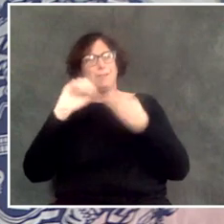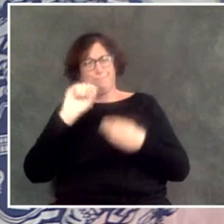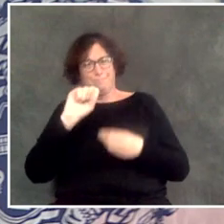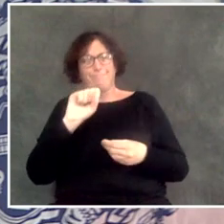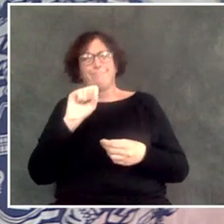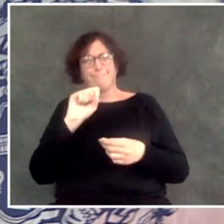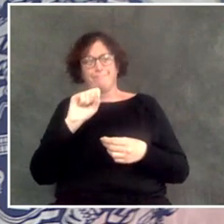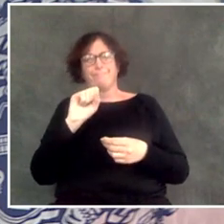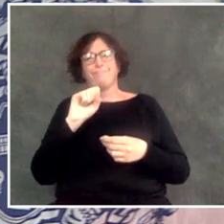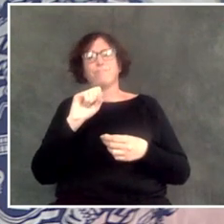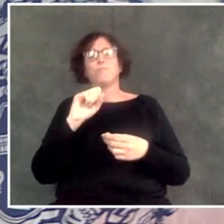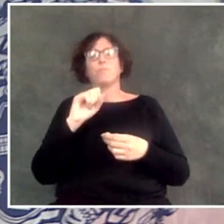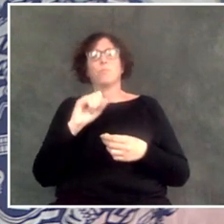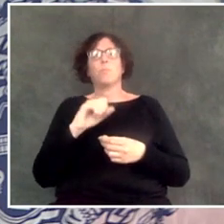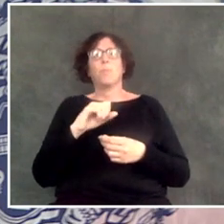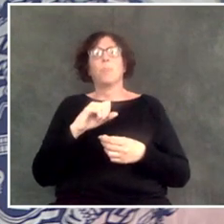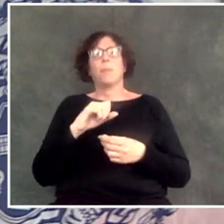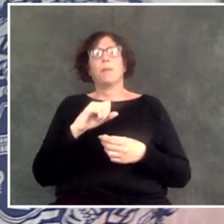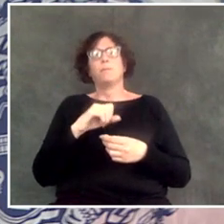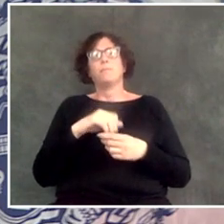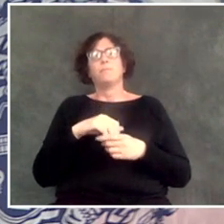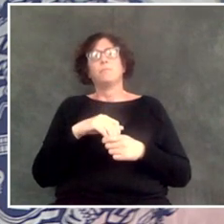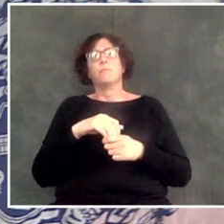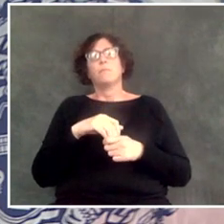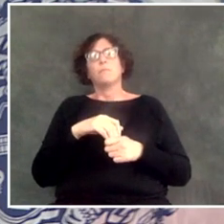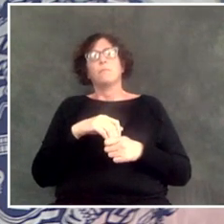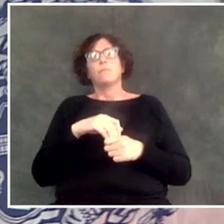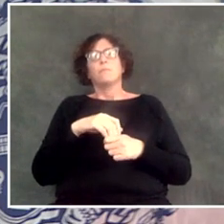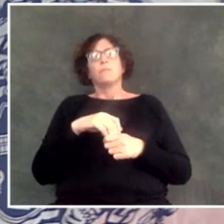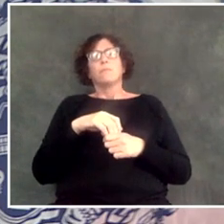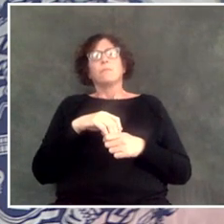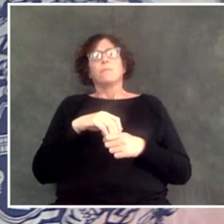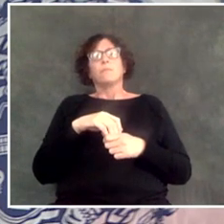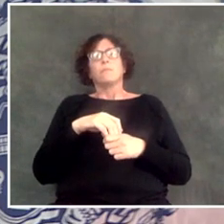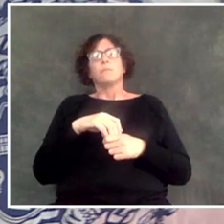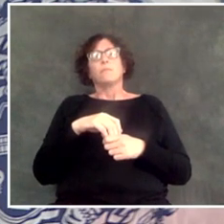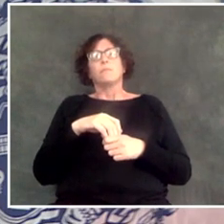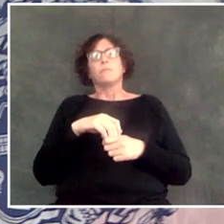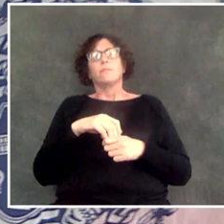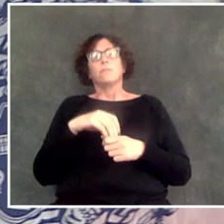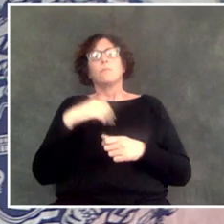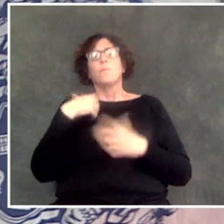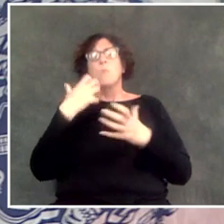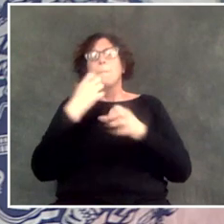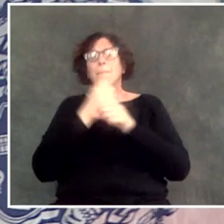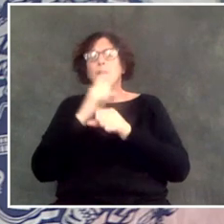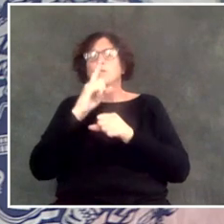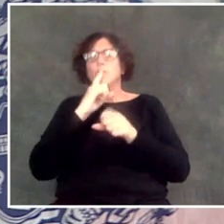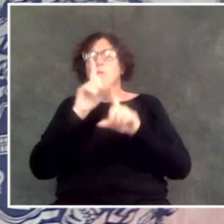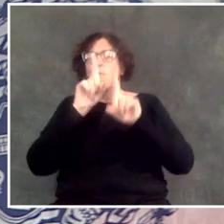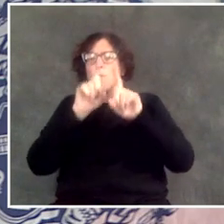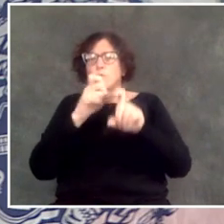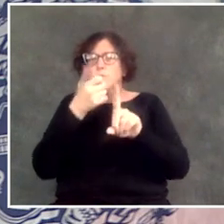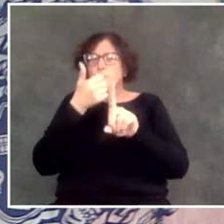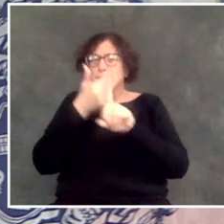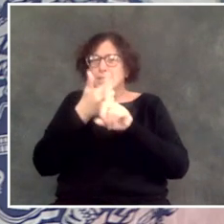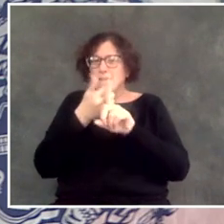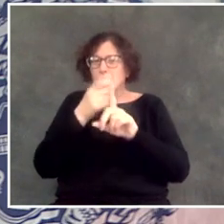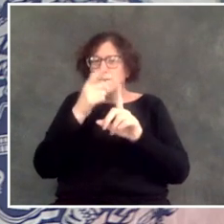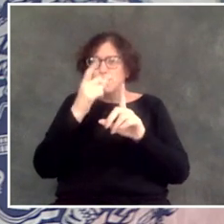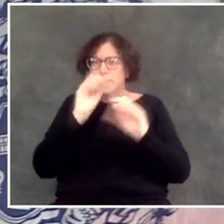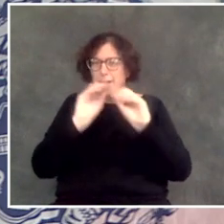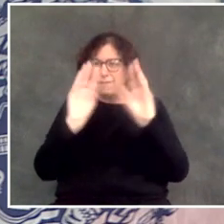that anyone comes with the supplies they need, I just want to challenge you on that. everyone around the country is struggling,